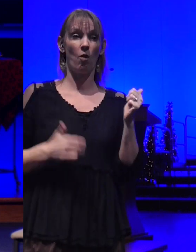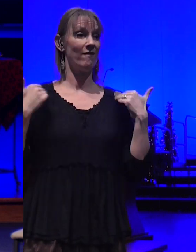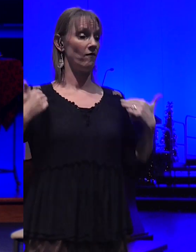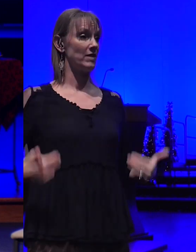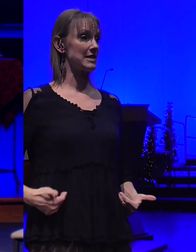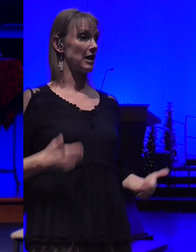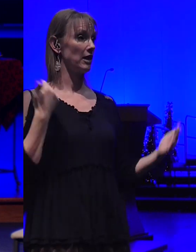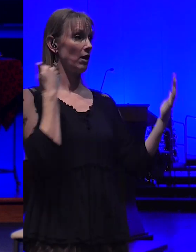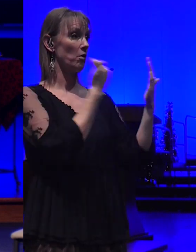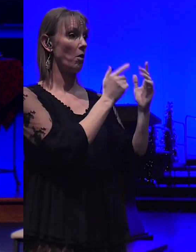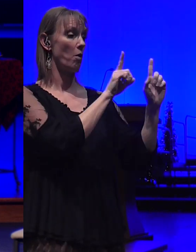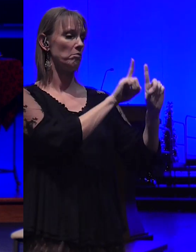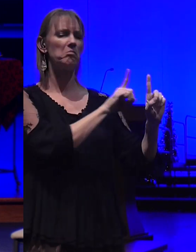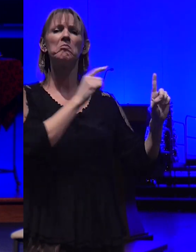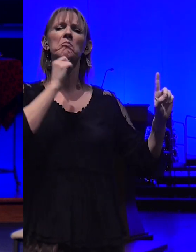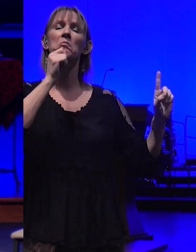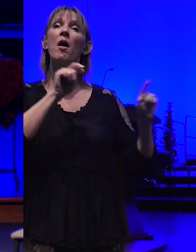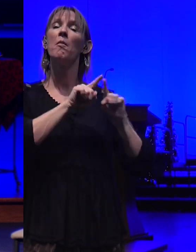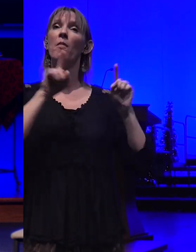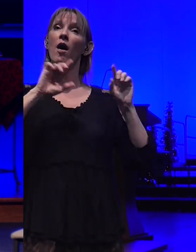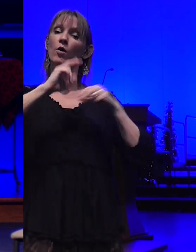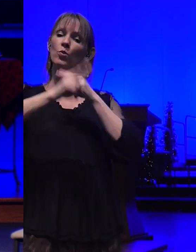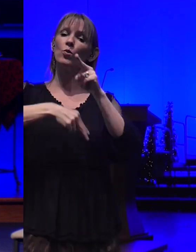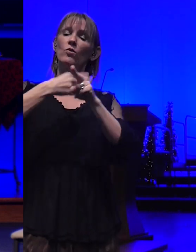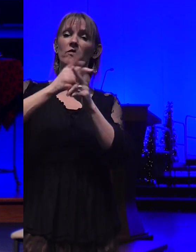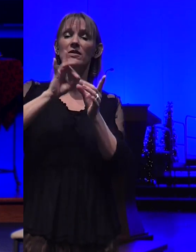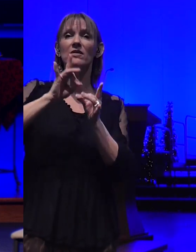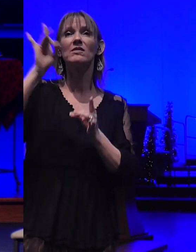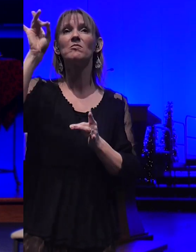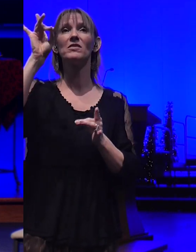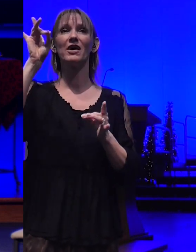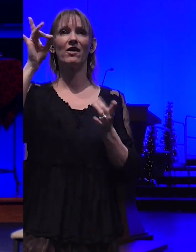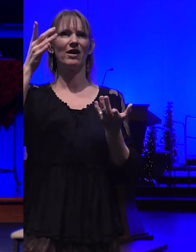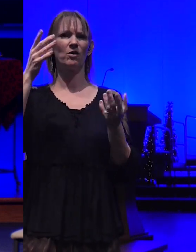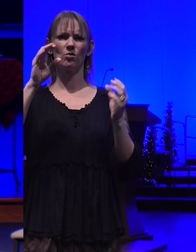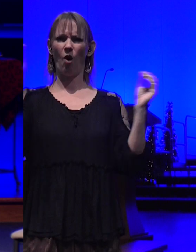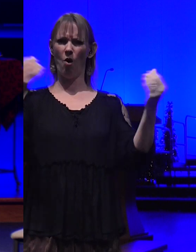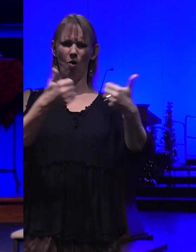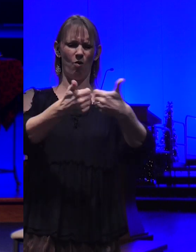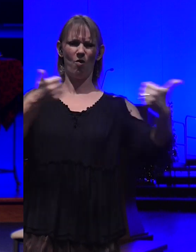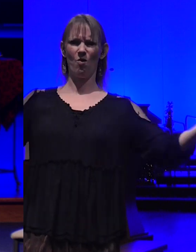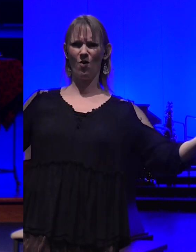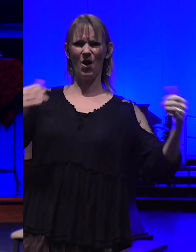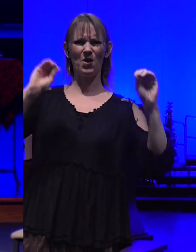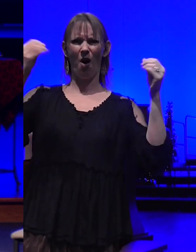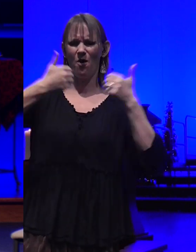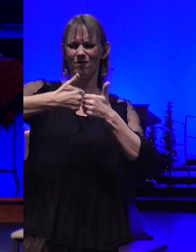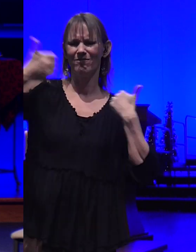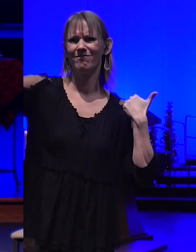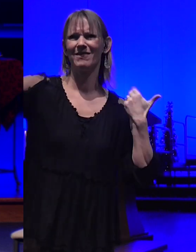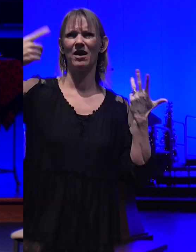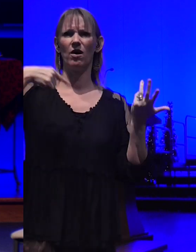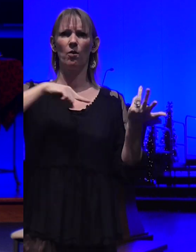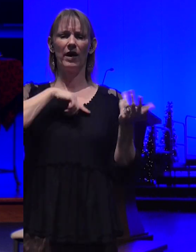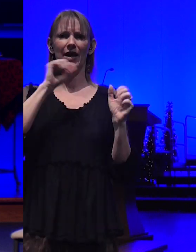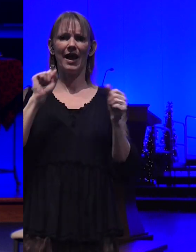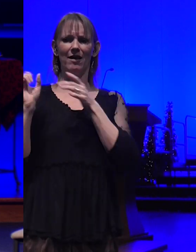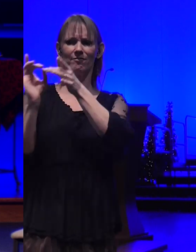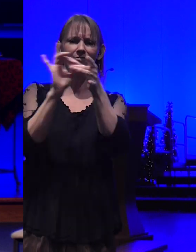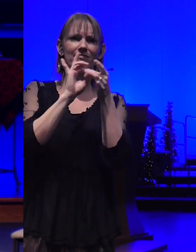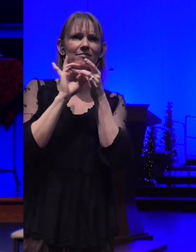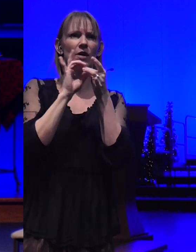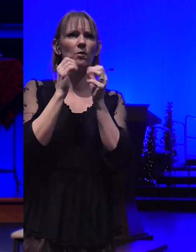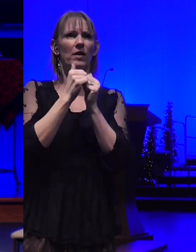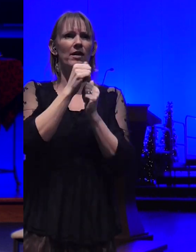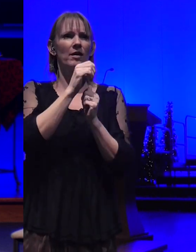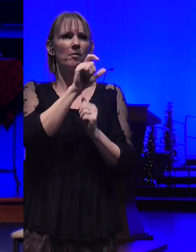proximity, but in this universe of spirit and of love, there's no ultimate divisions and separation. So we can commune with our beloveds. We can